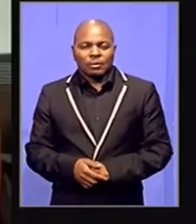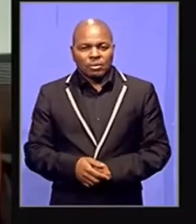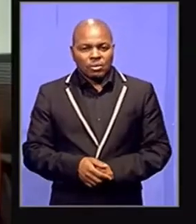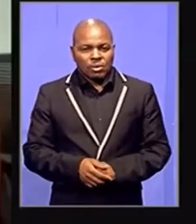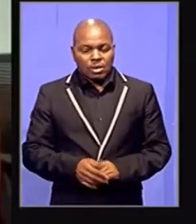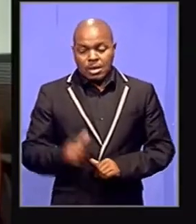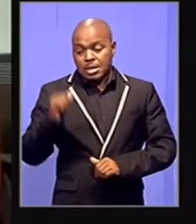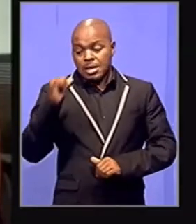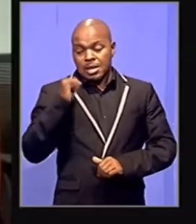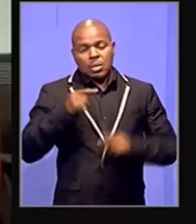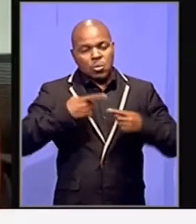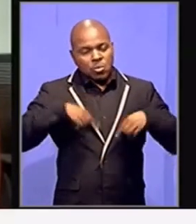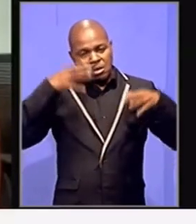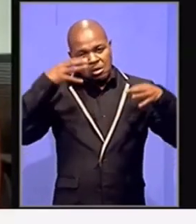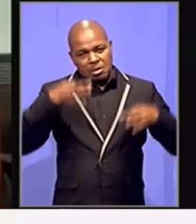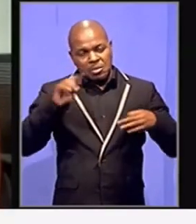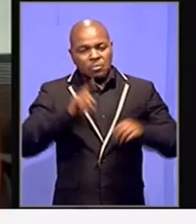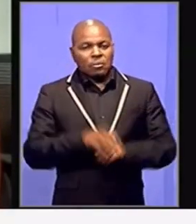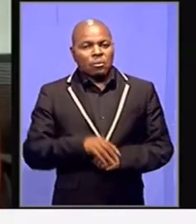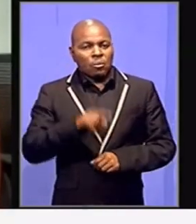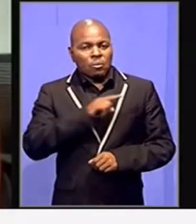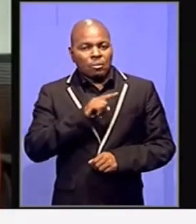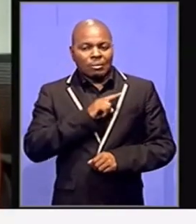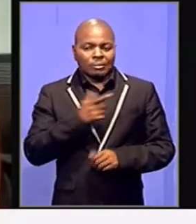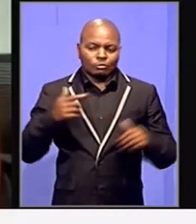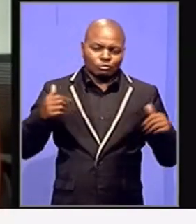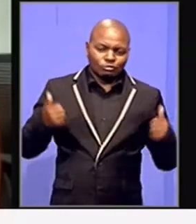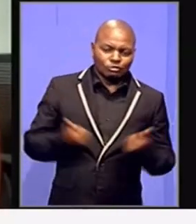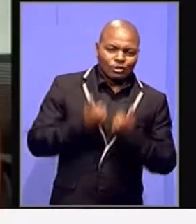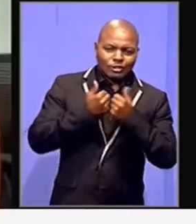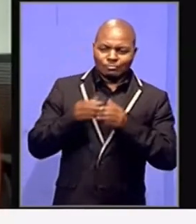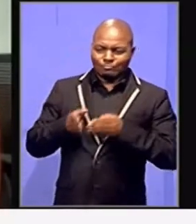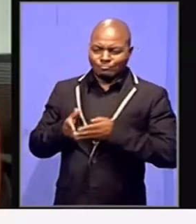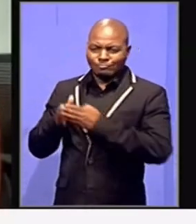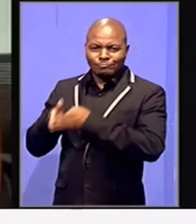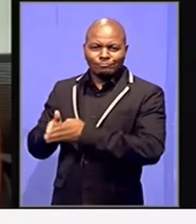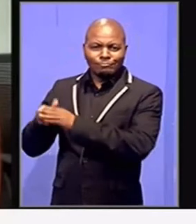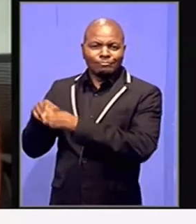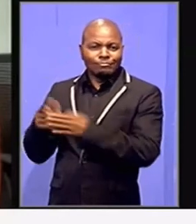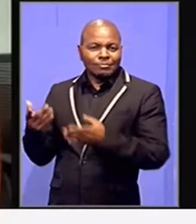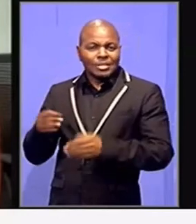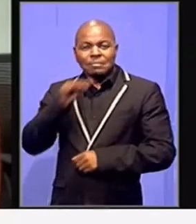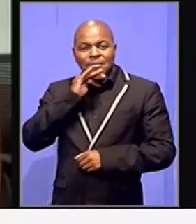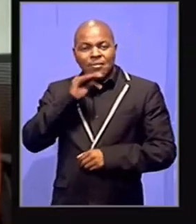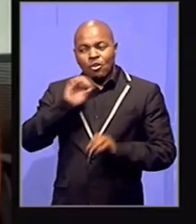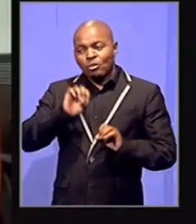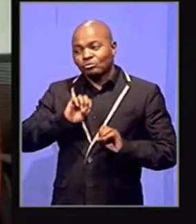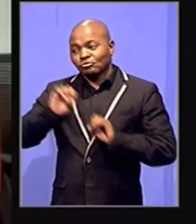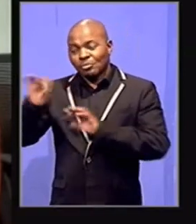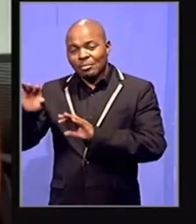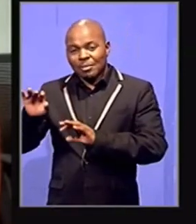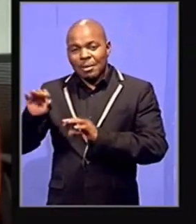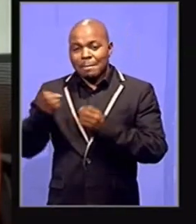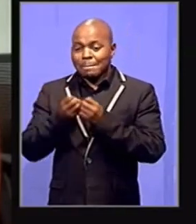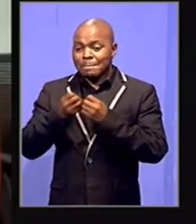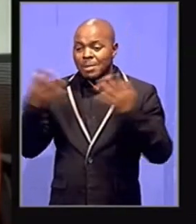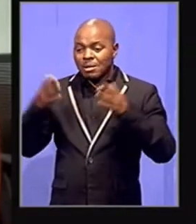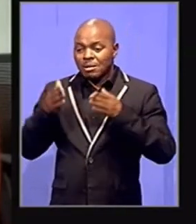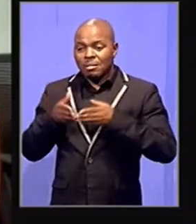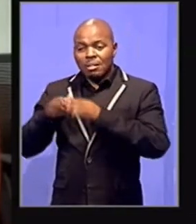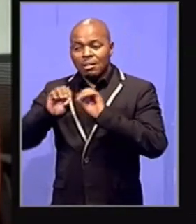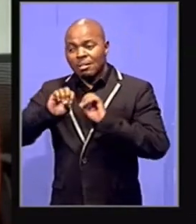decision yesterday, given the fact that there's challenges with the shipping lines, meaning most of the shipping lines